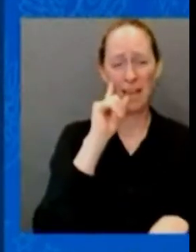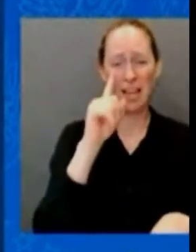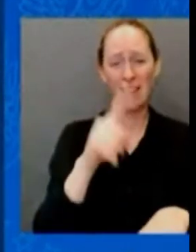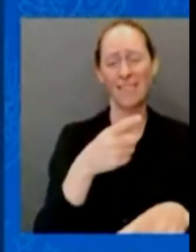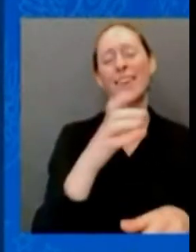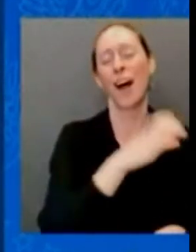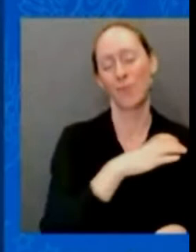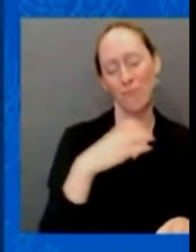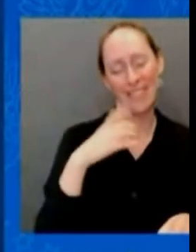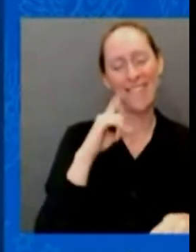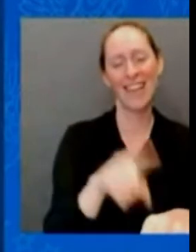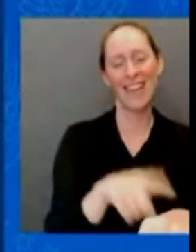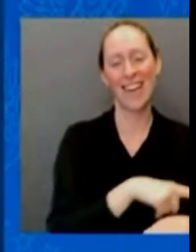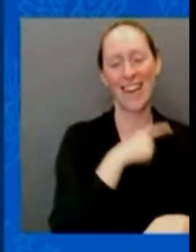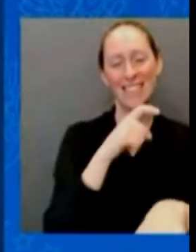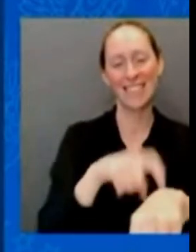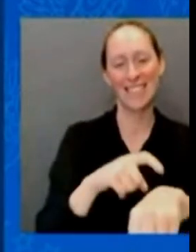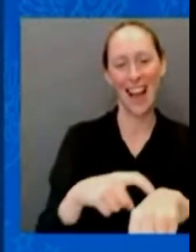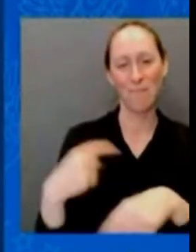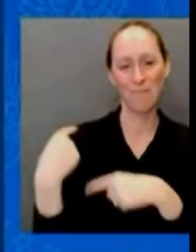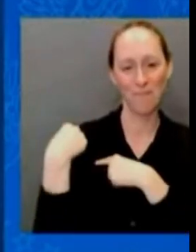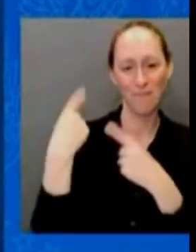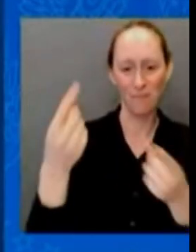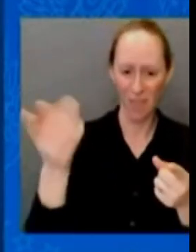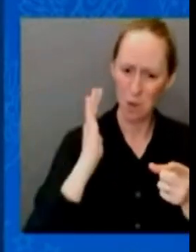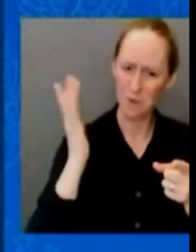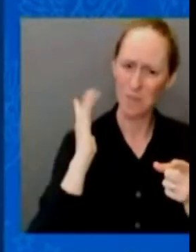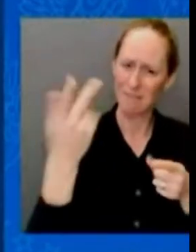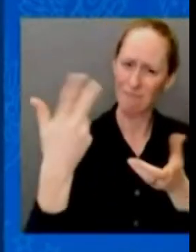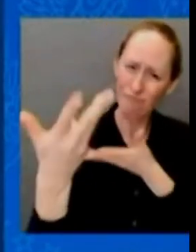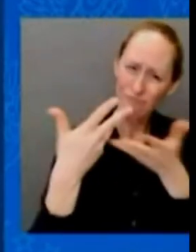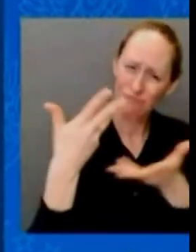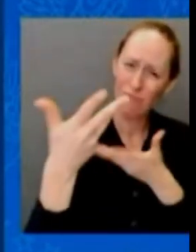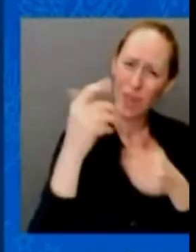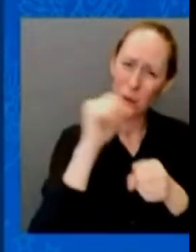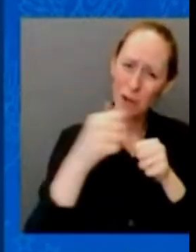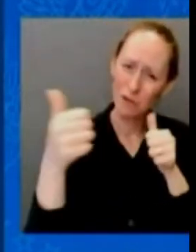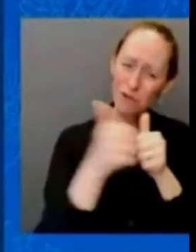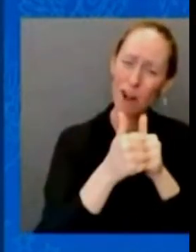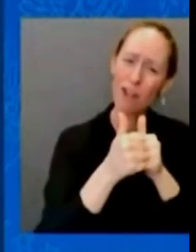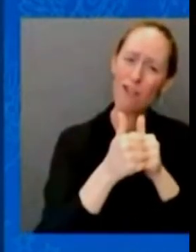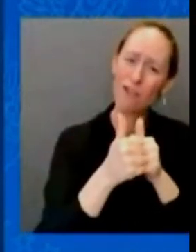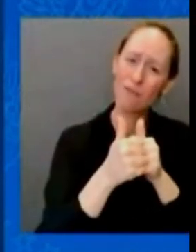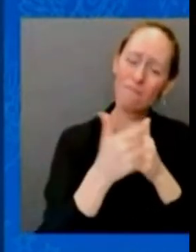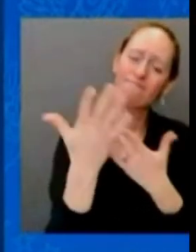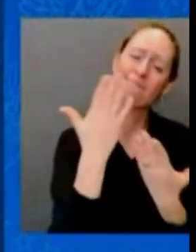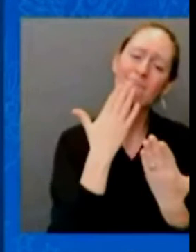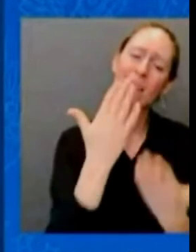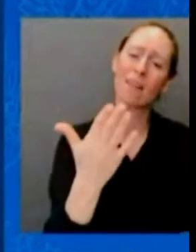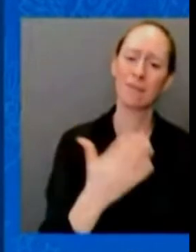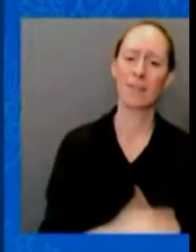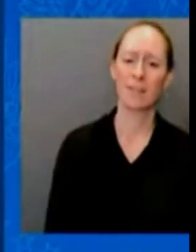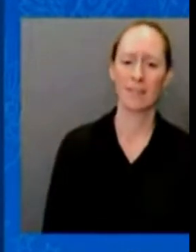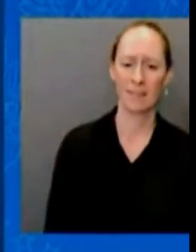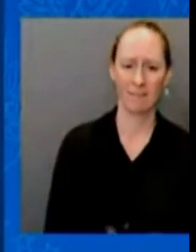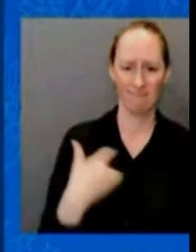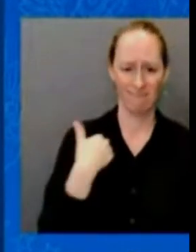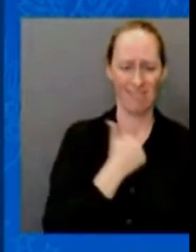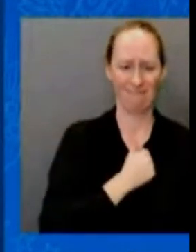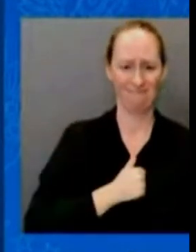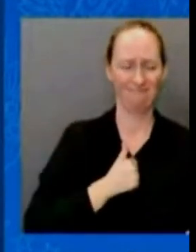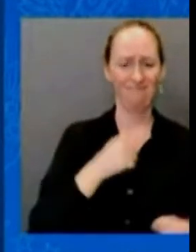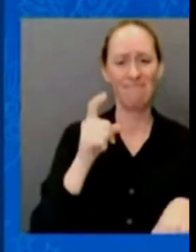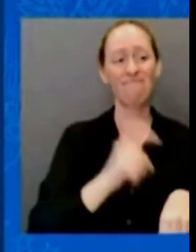with the delegation. Thank you very much. I'm quite frankly a little sorry you're leaving. And thanks for what you've done.